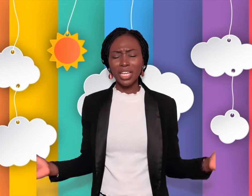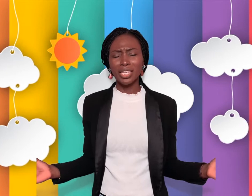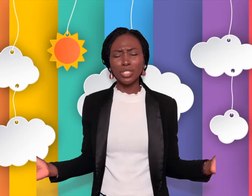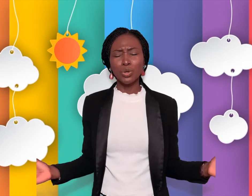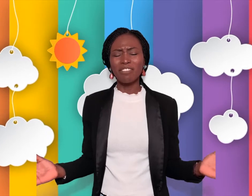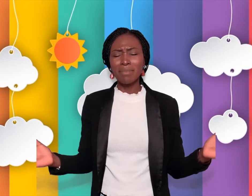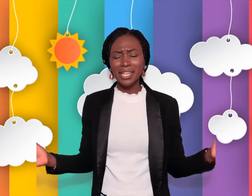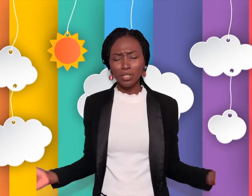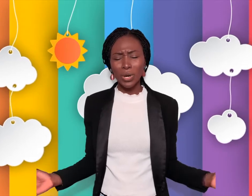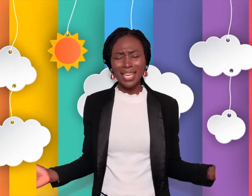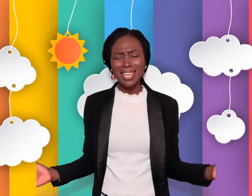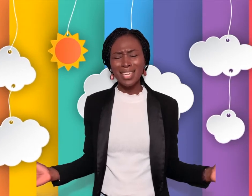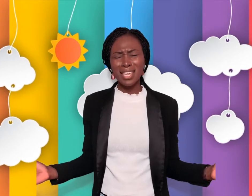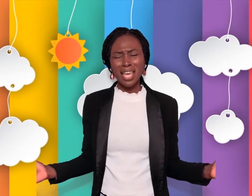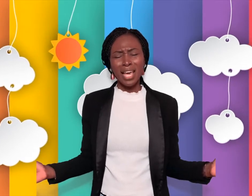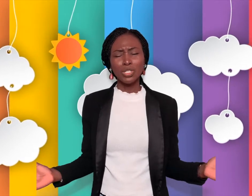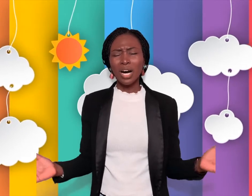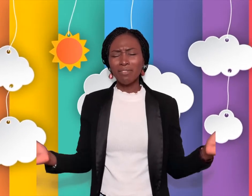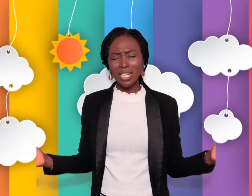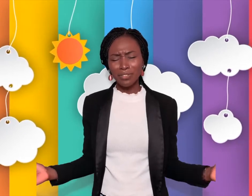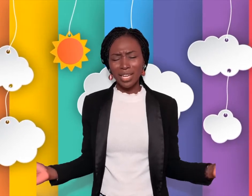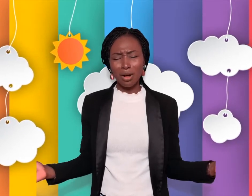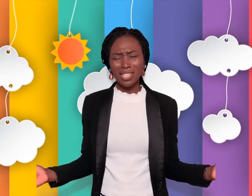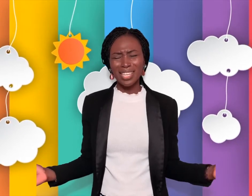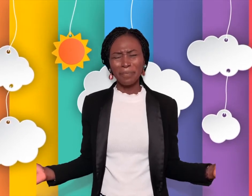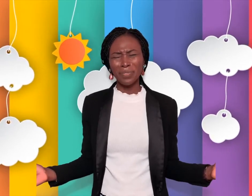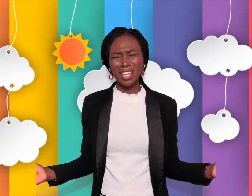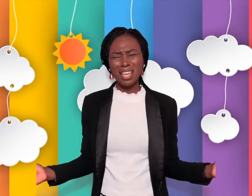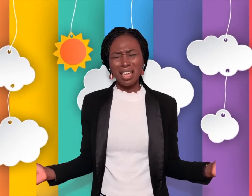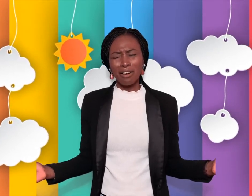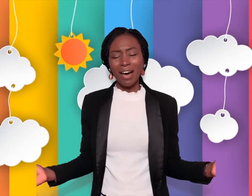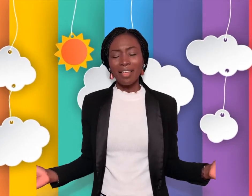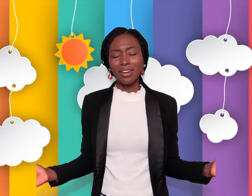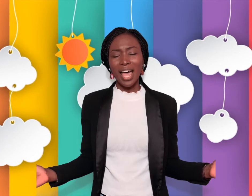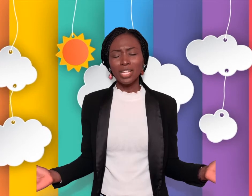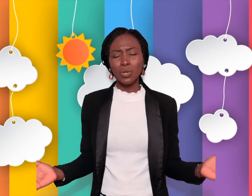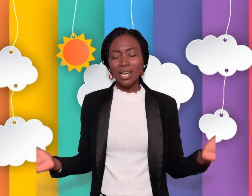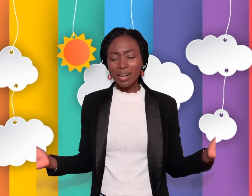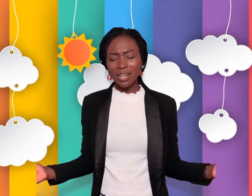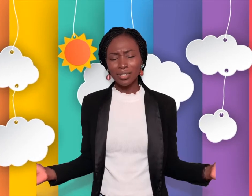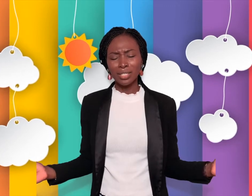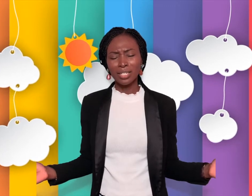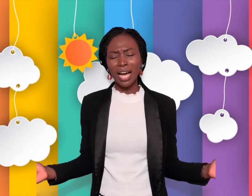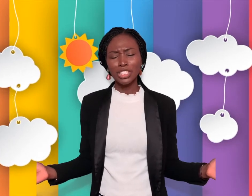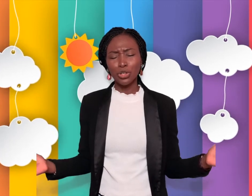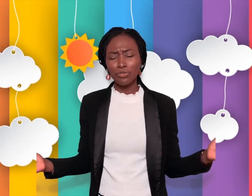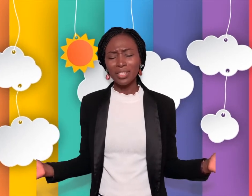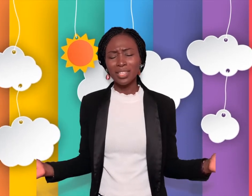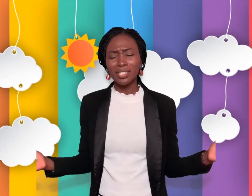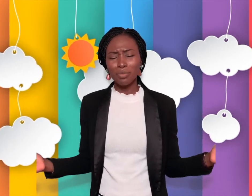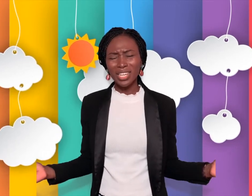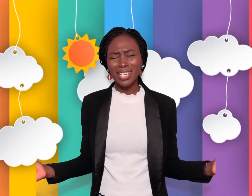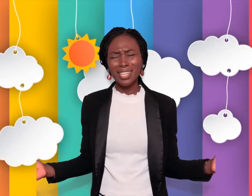every chain. You have made a way and you have lifted us. Father, as we learn at your